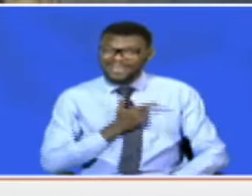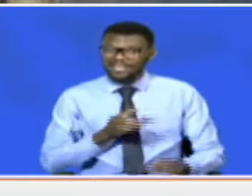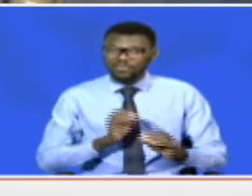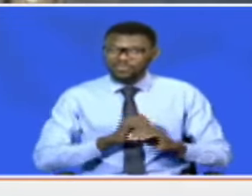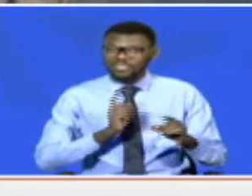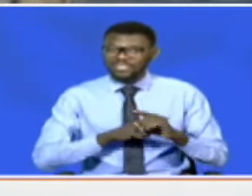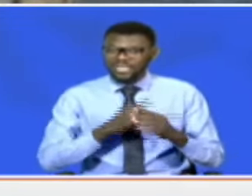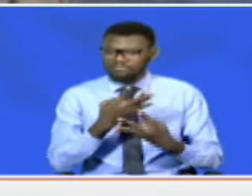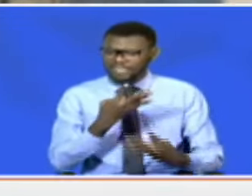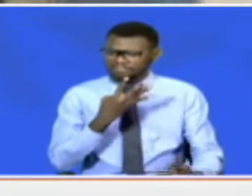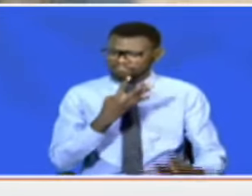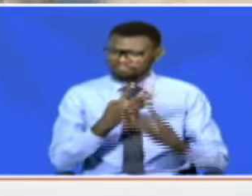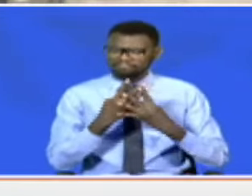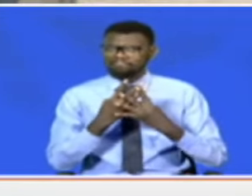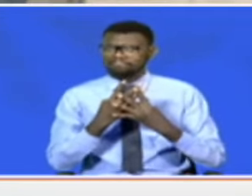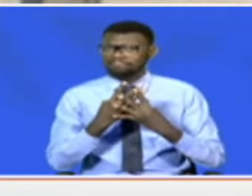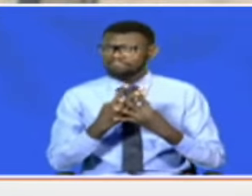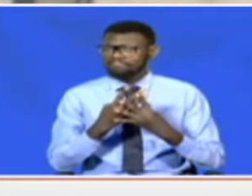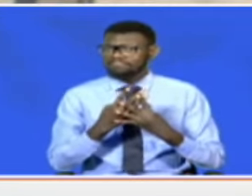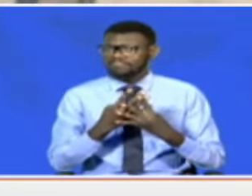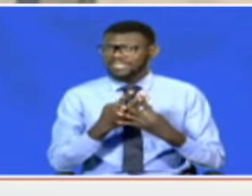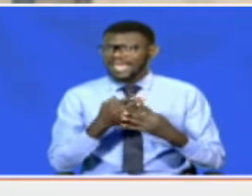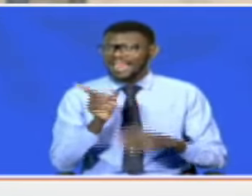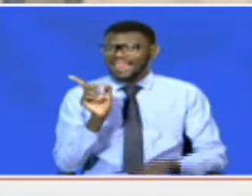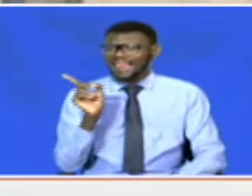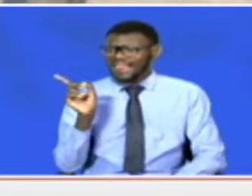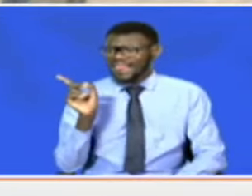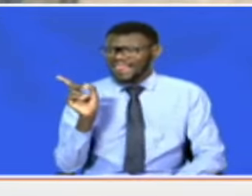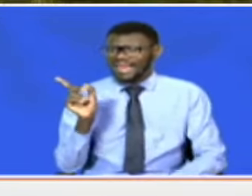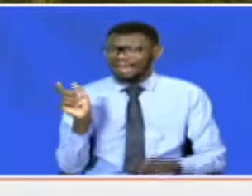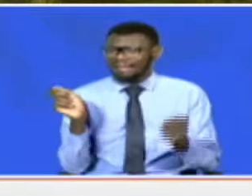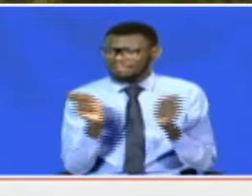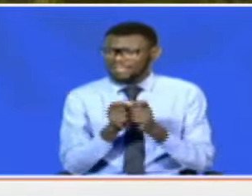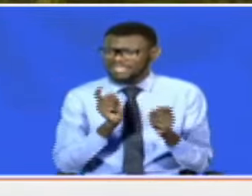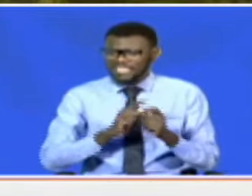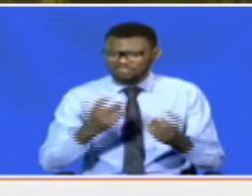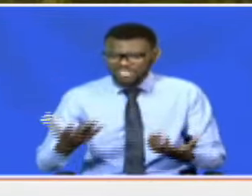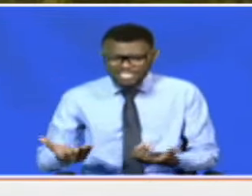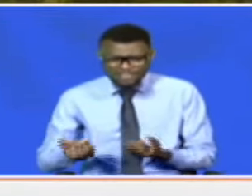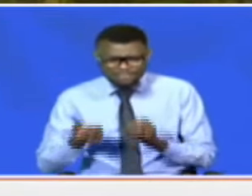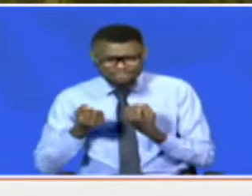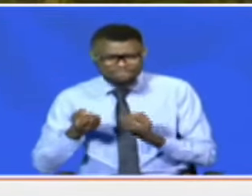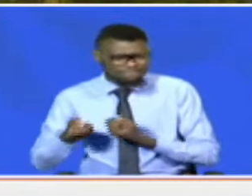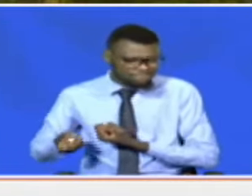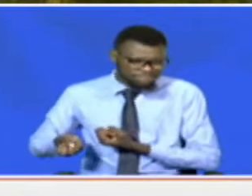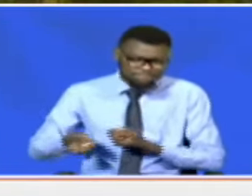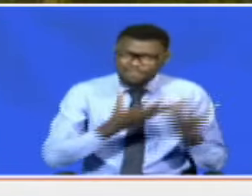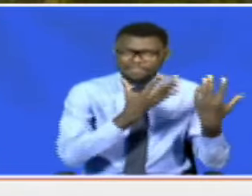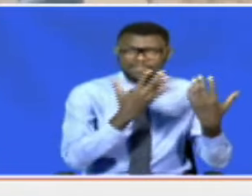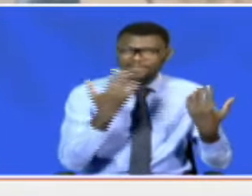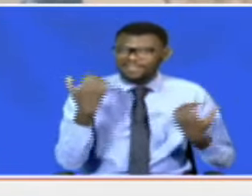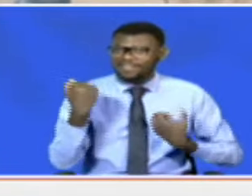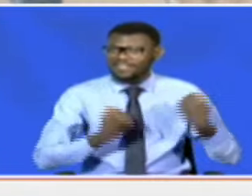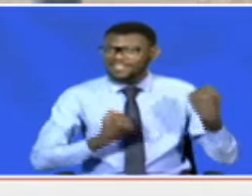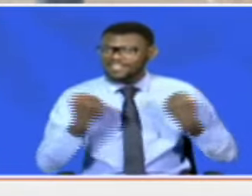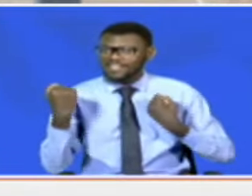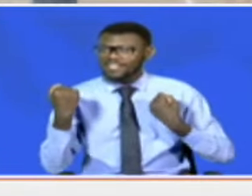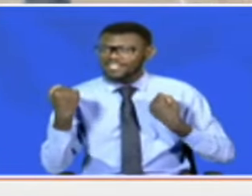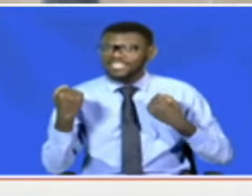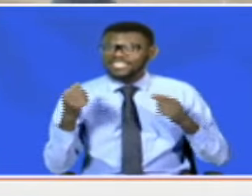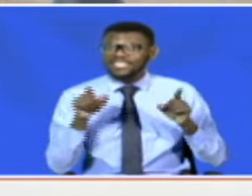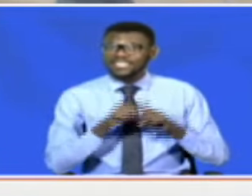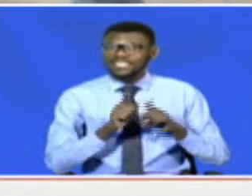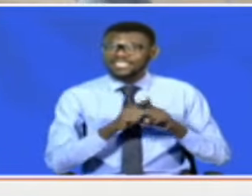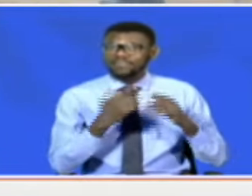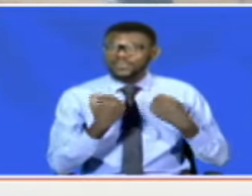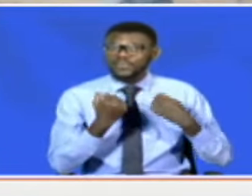he suffered a deep cut on his arm as police bundled him to a police vehicle and took him to Nakuru DCI offices for questioning, after which he